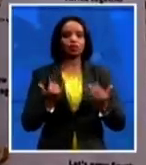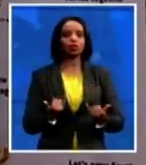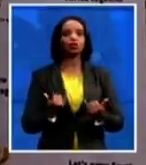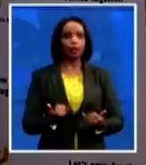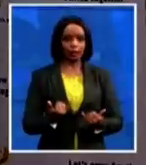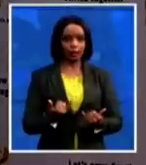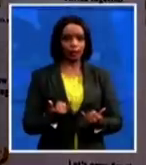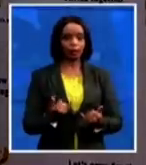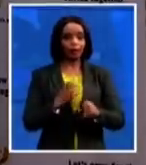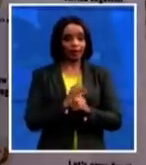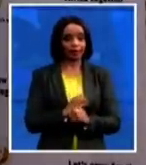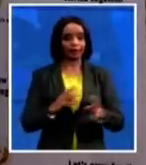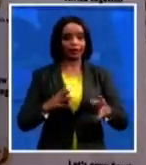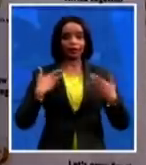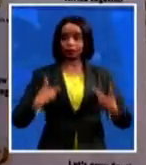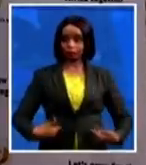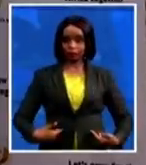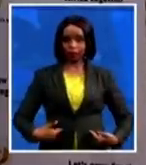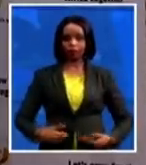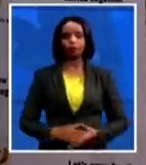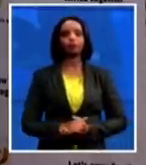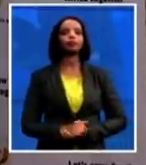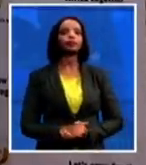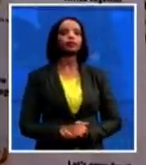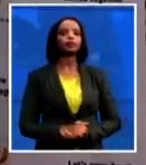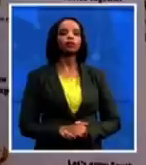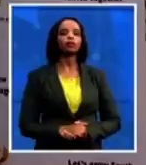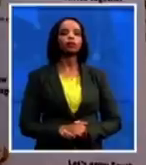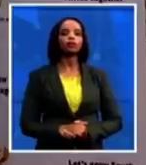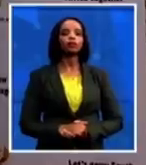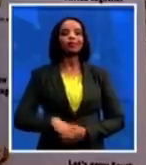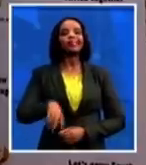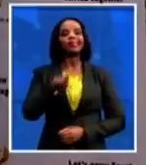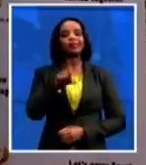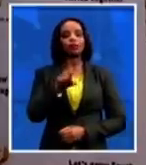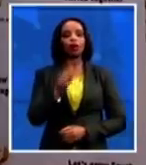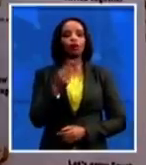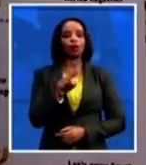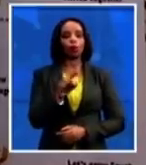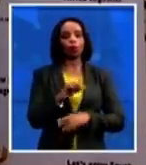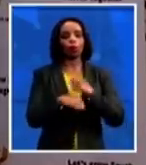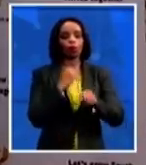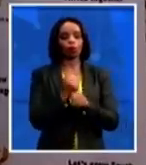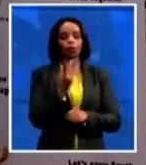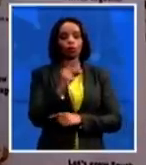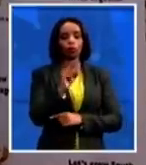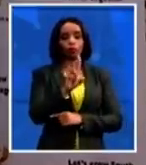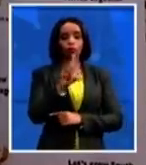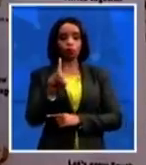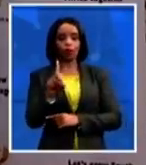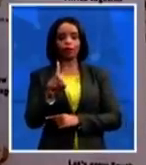quote. The United Nations theme for 2021 International Anti-Corruption Day